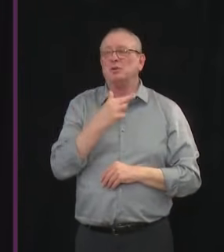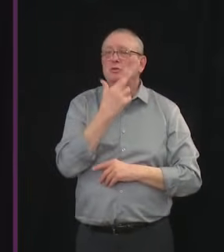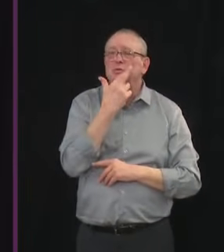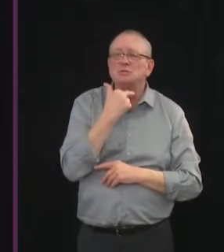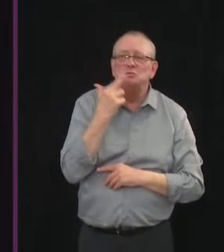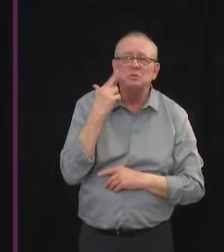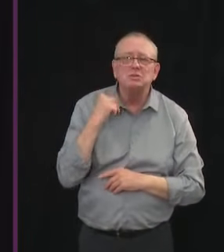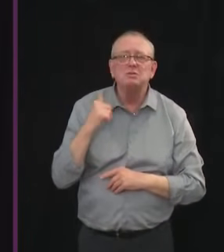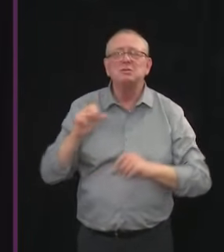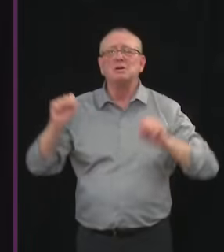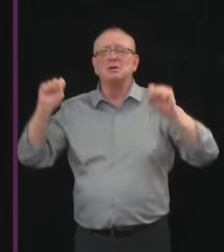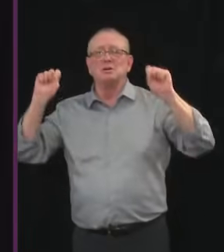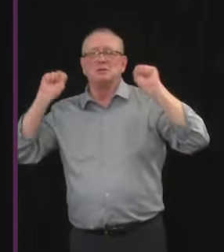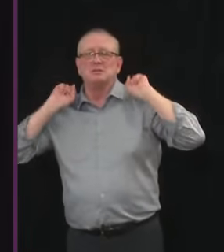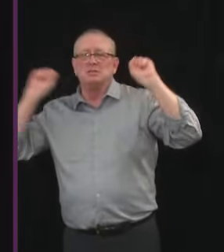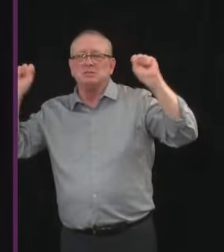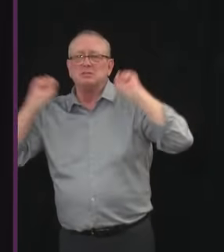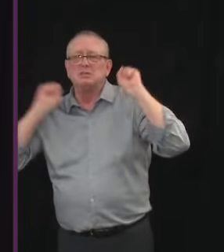you specified,